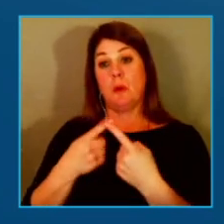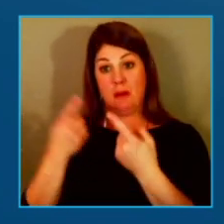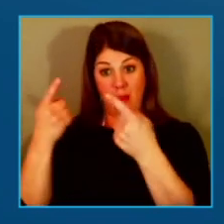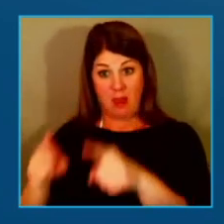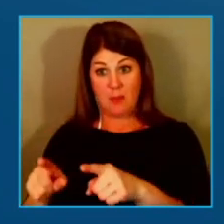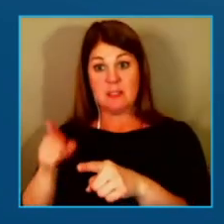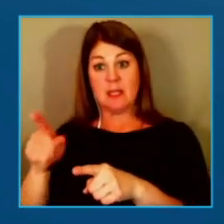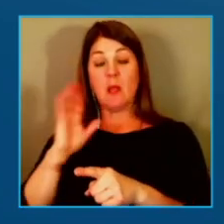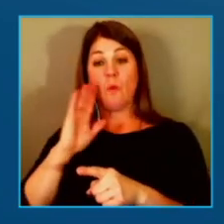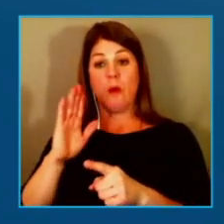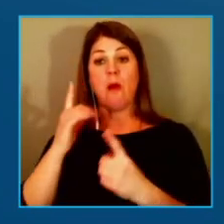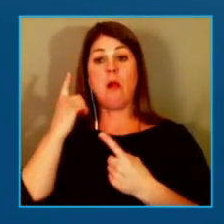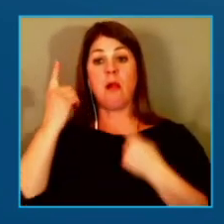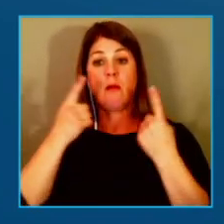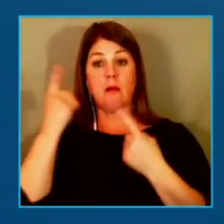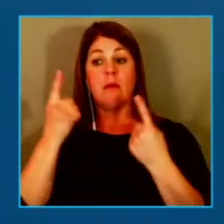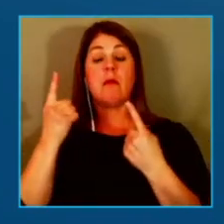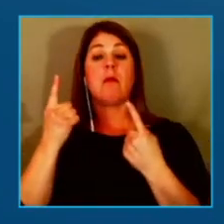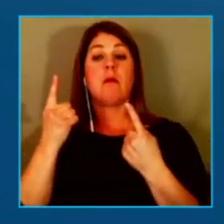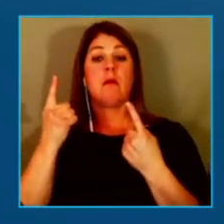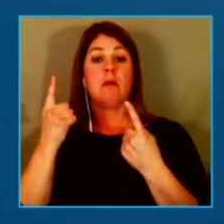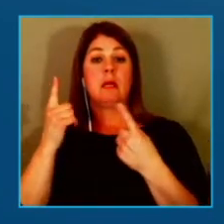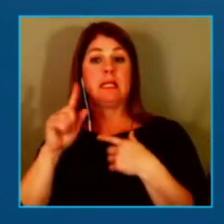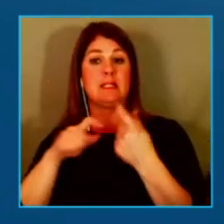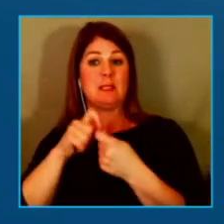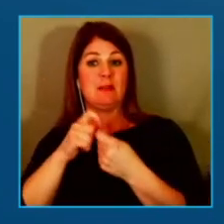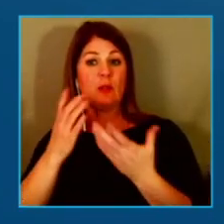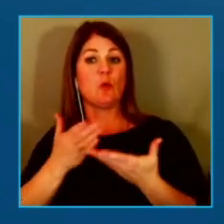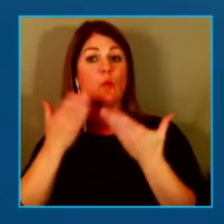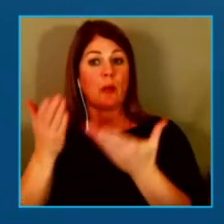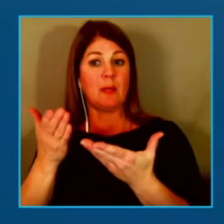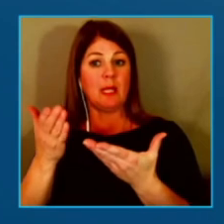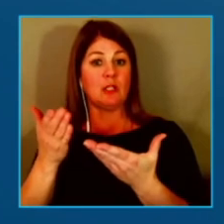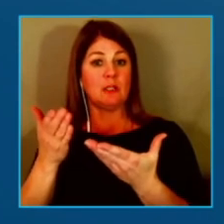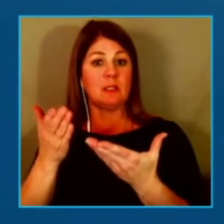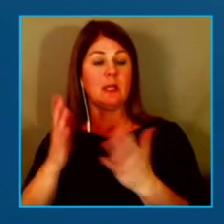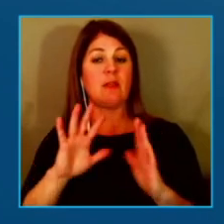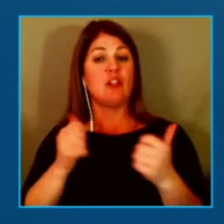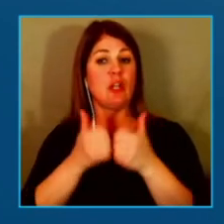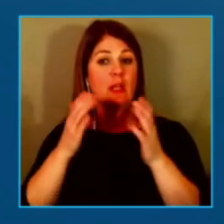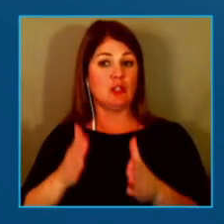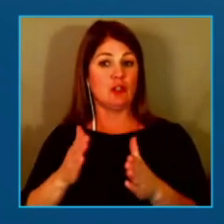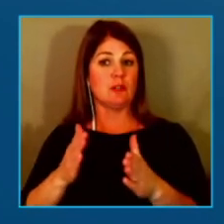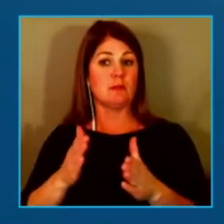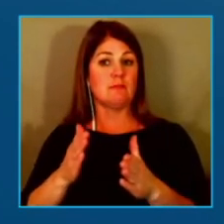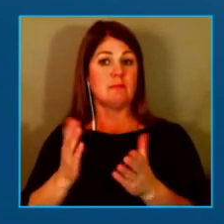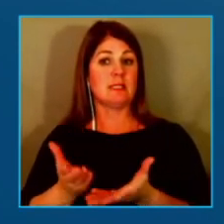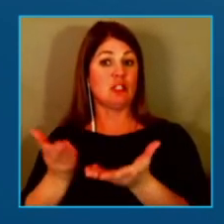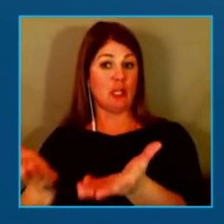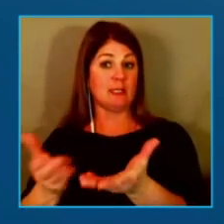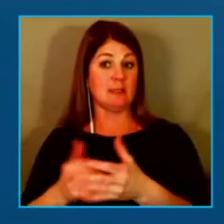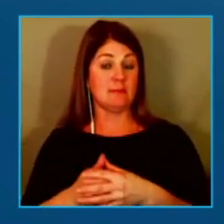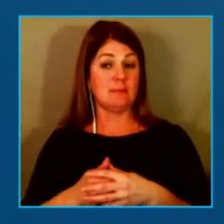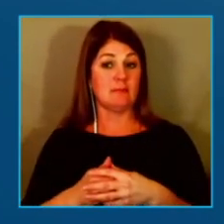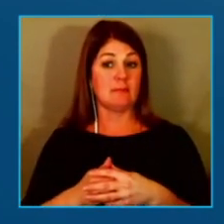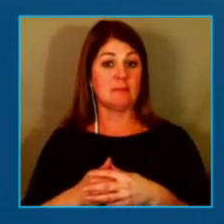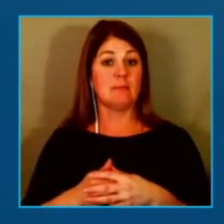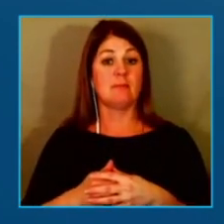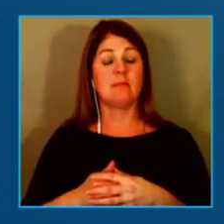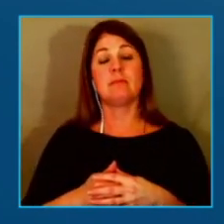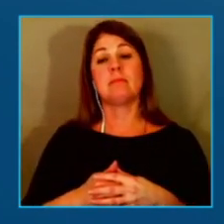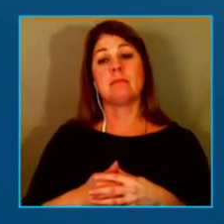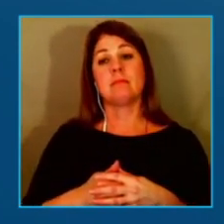consider the specific recommendations that the challengers have put forth. But it's really not a